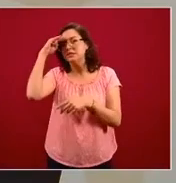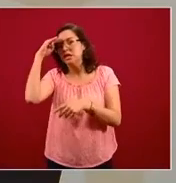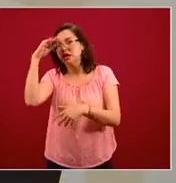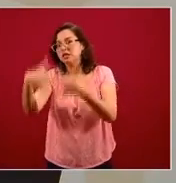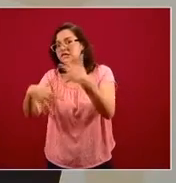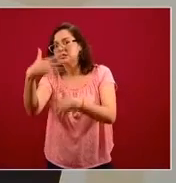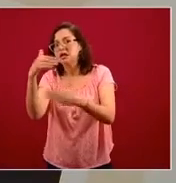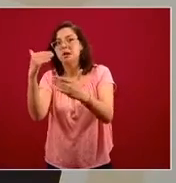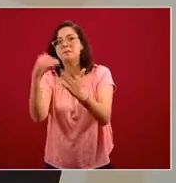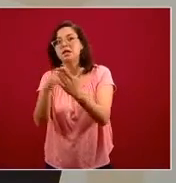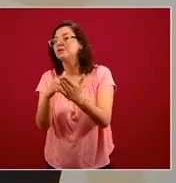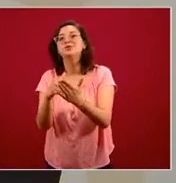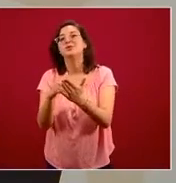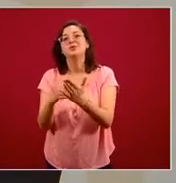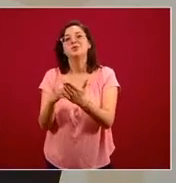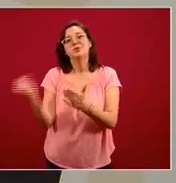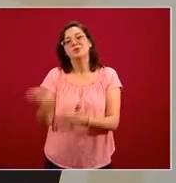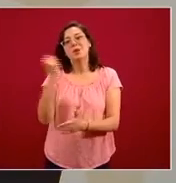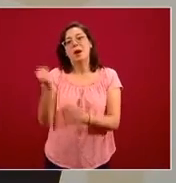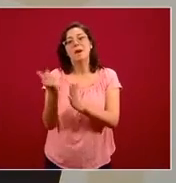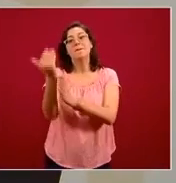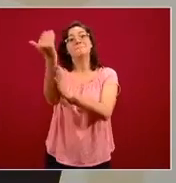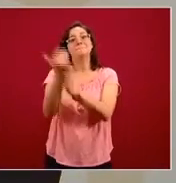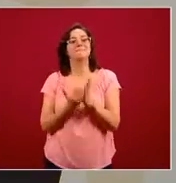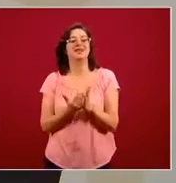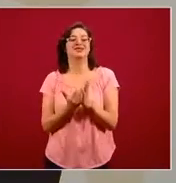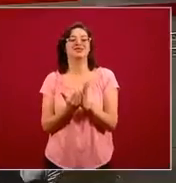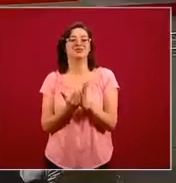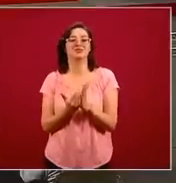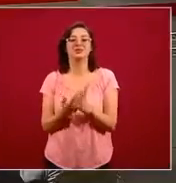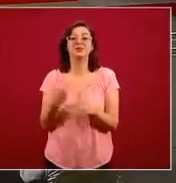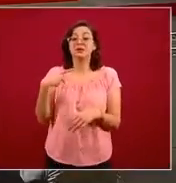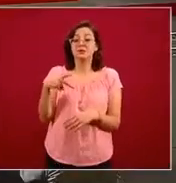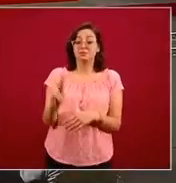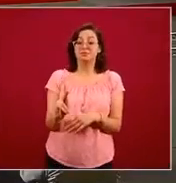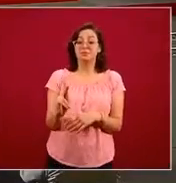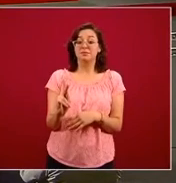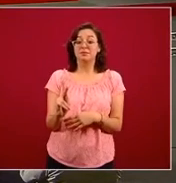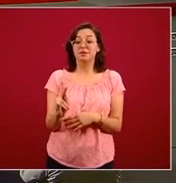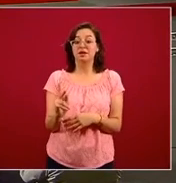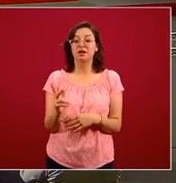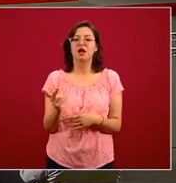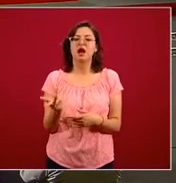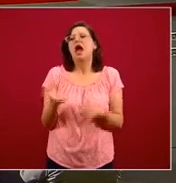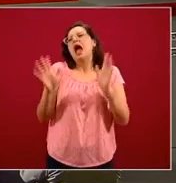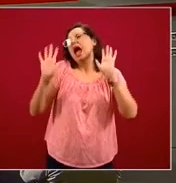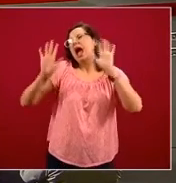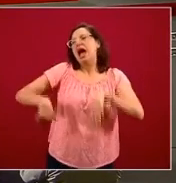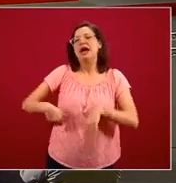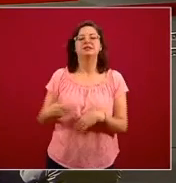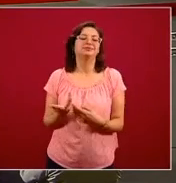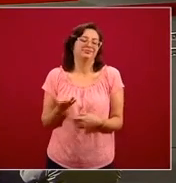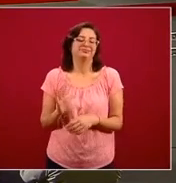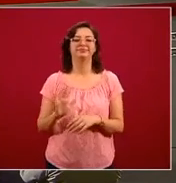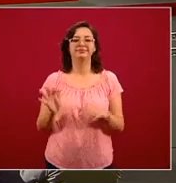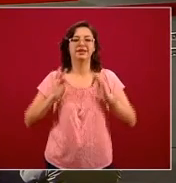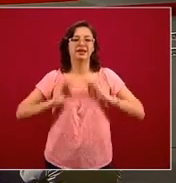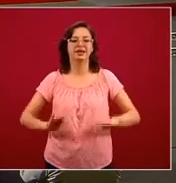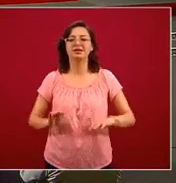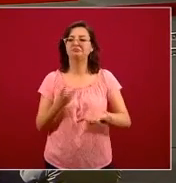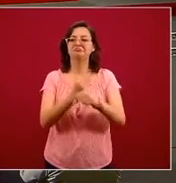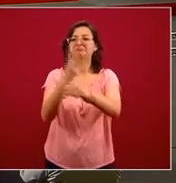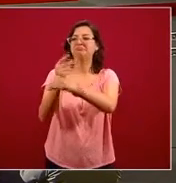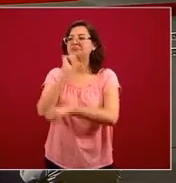we saw that our expectations for how many patients were going to be there was reduced, and that's very good. But that doesn't mean that